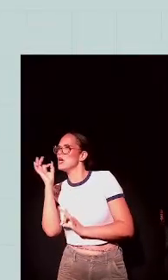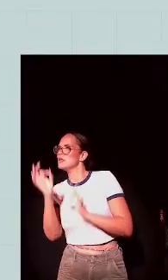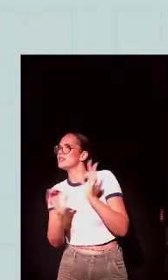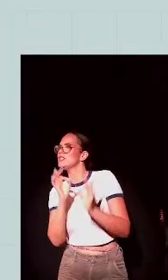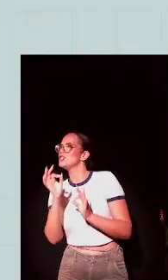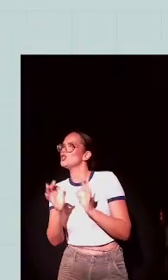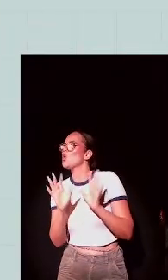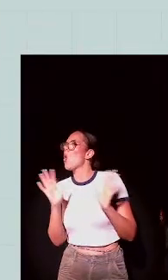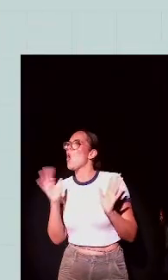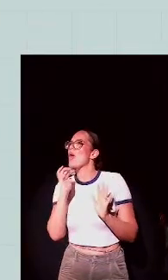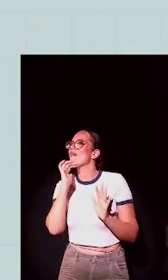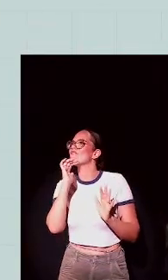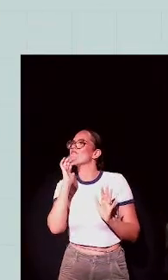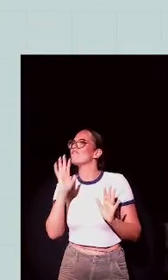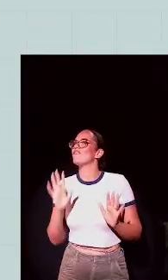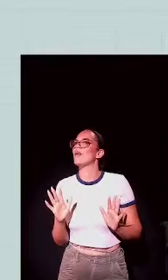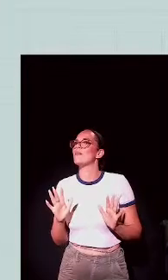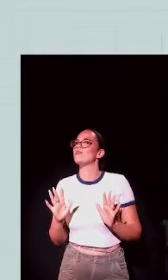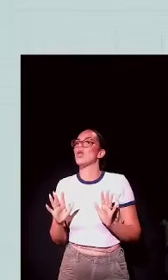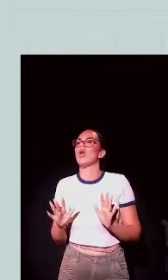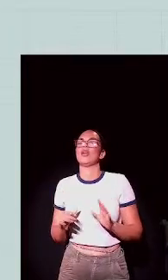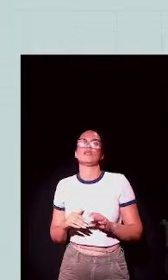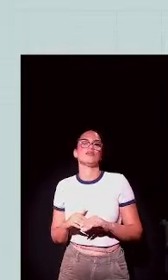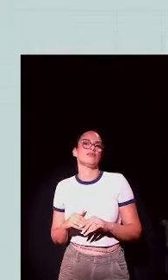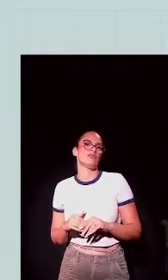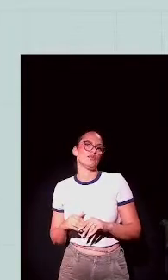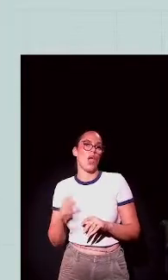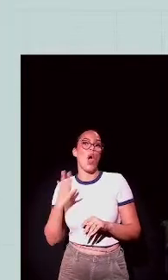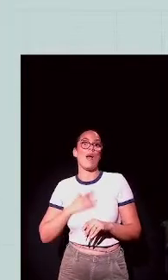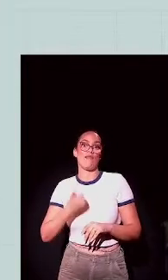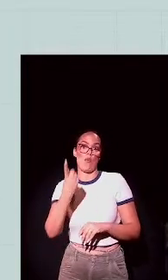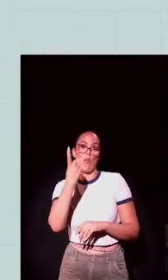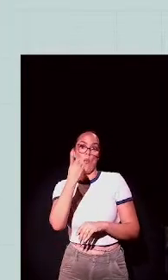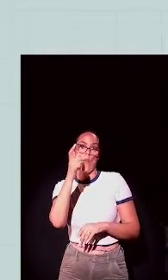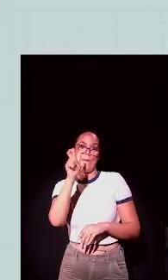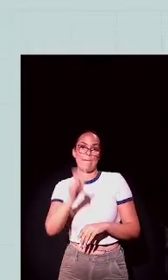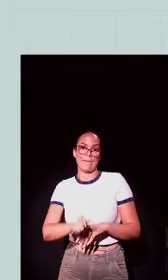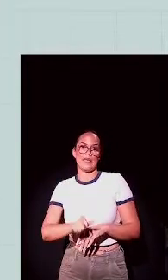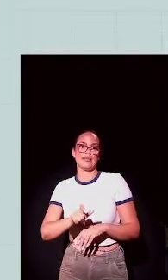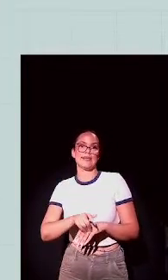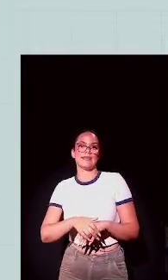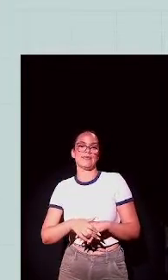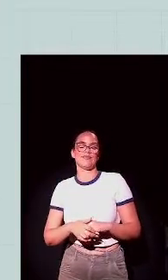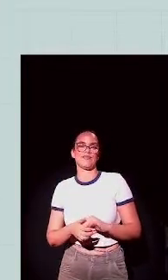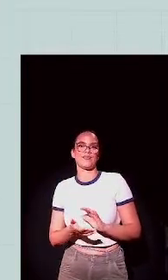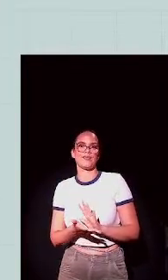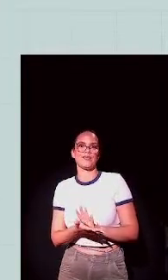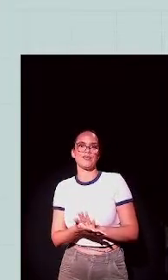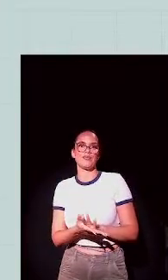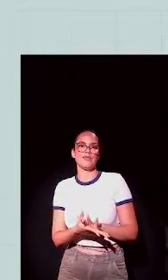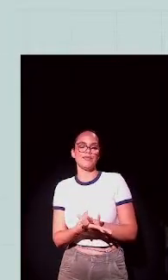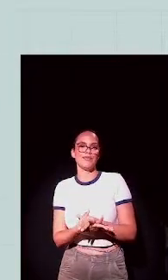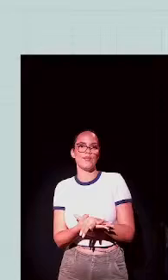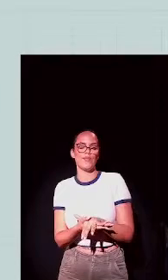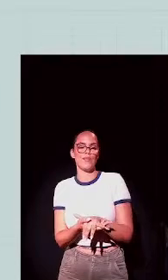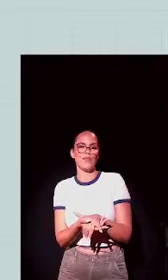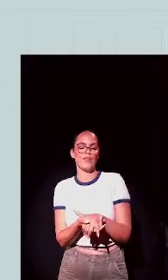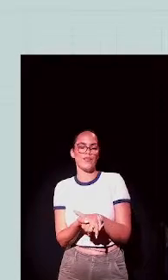in the room or online? We don't have anything on it. Any questions in the room? Yes. Let me just pass the mic over to Paulee.